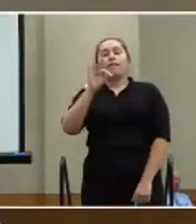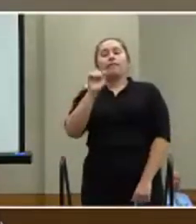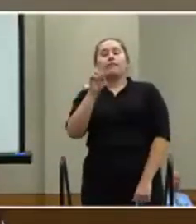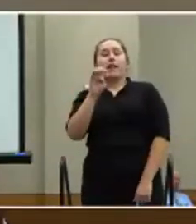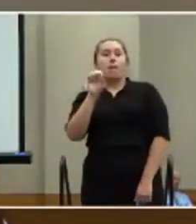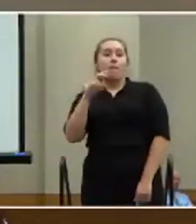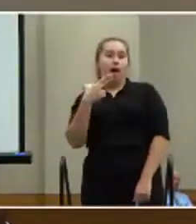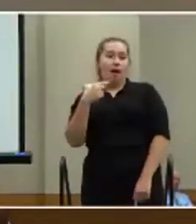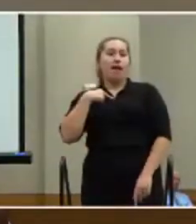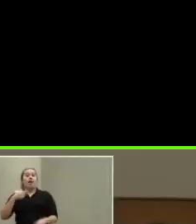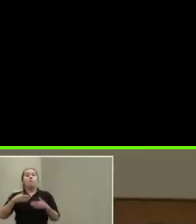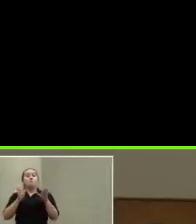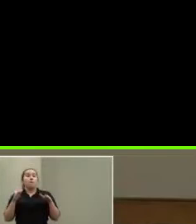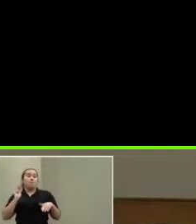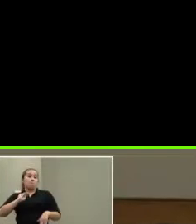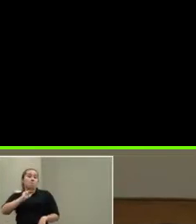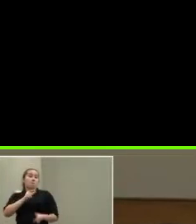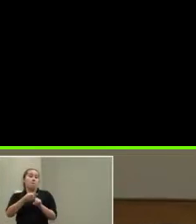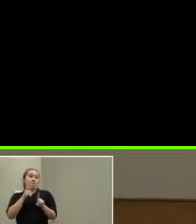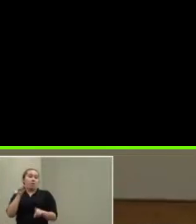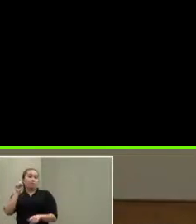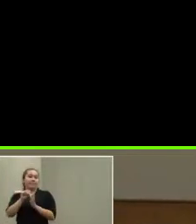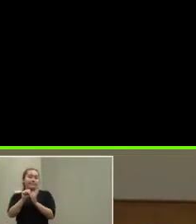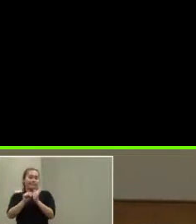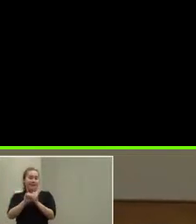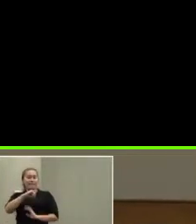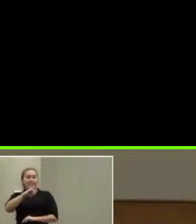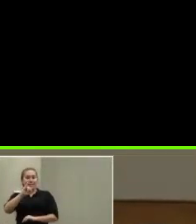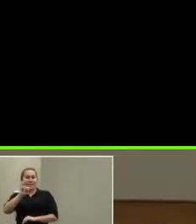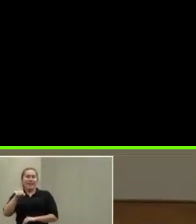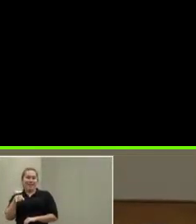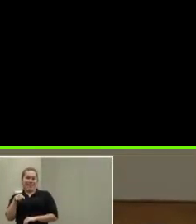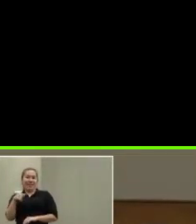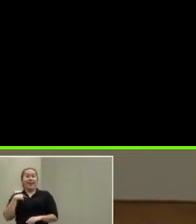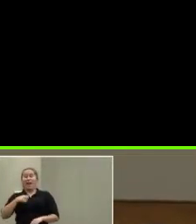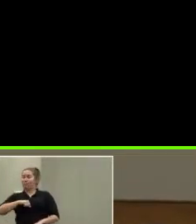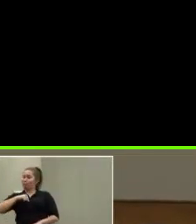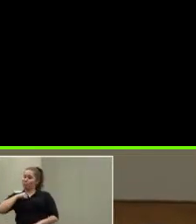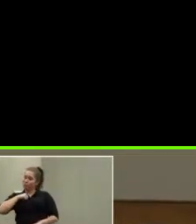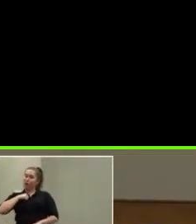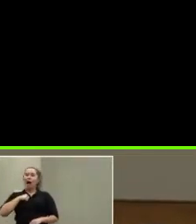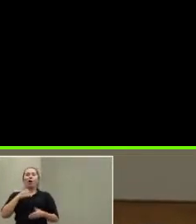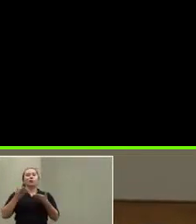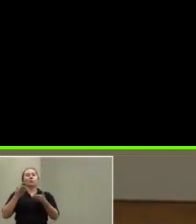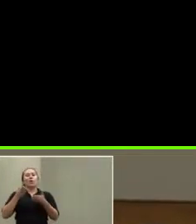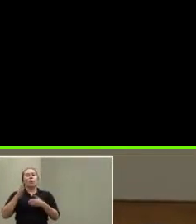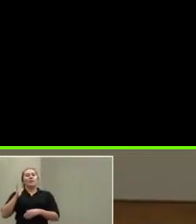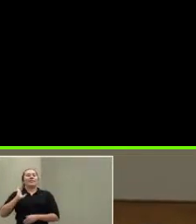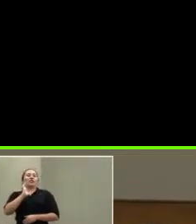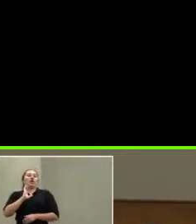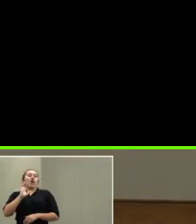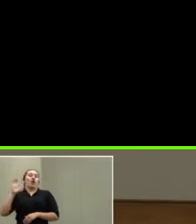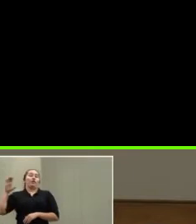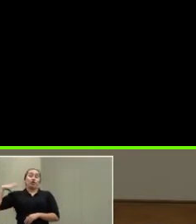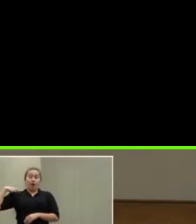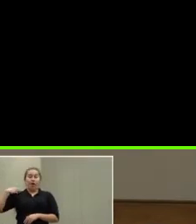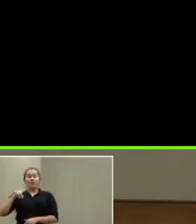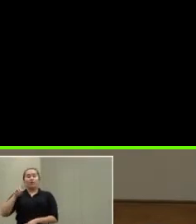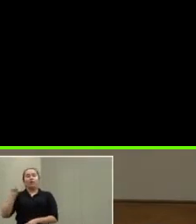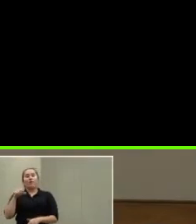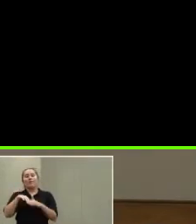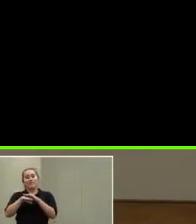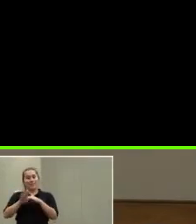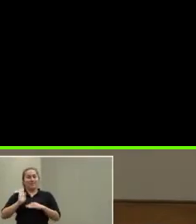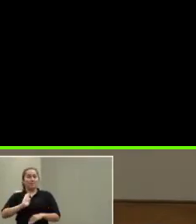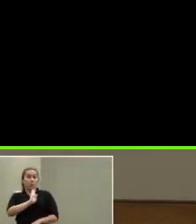public member for the state of Indiana. And I'm proud to serve as chair of the United States Access Board,